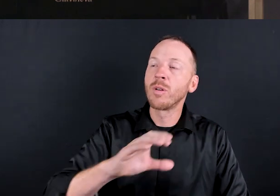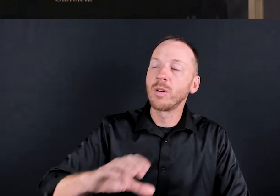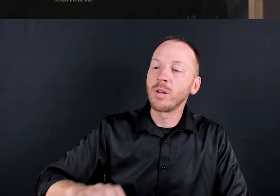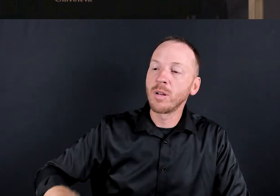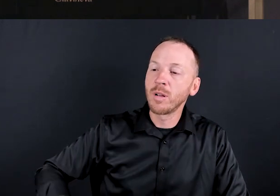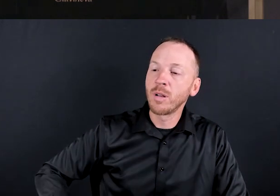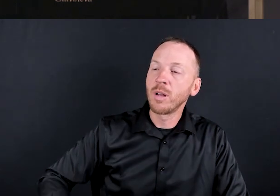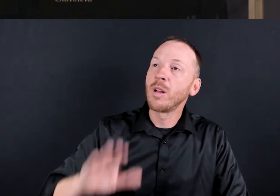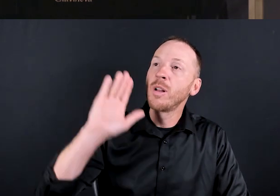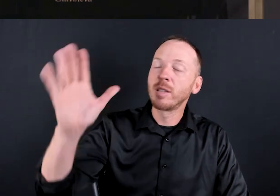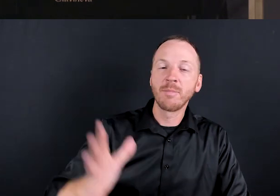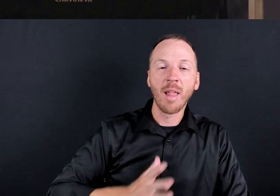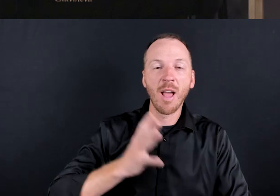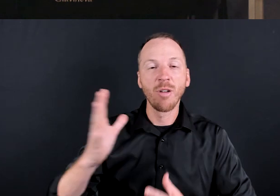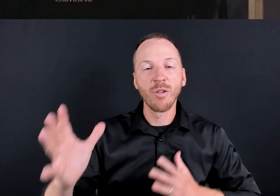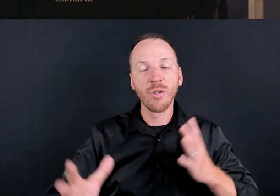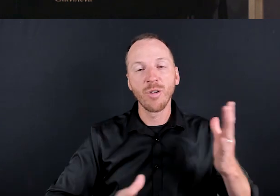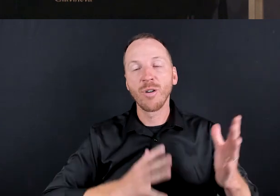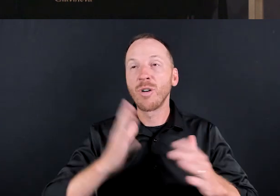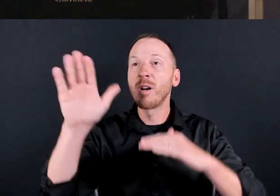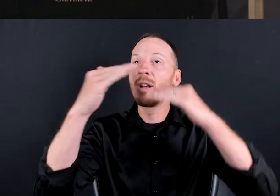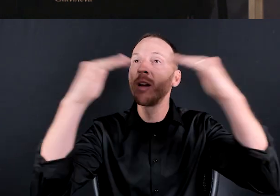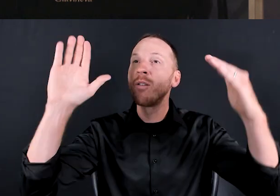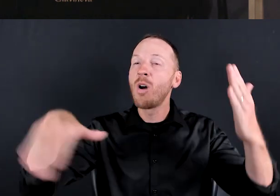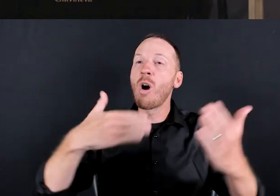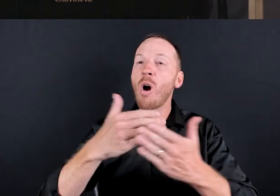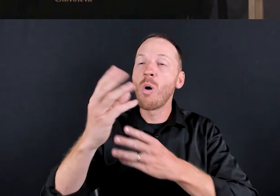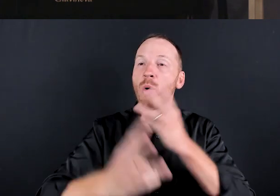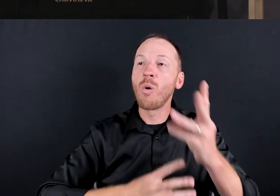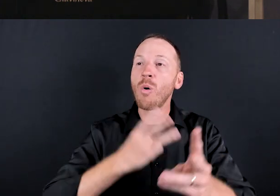In his splendor, all